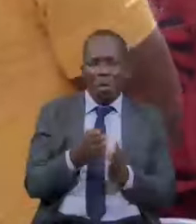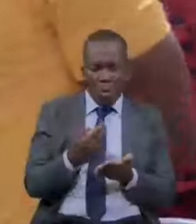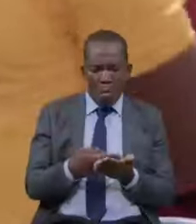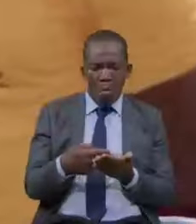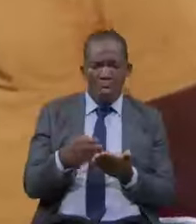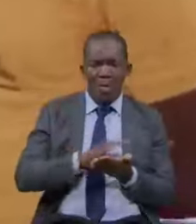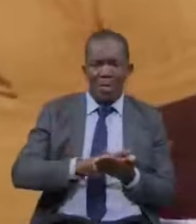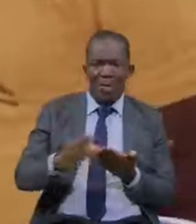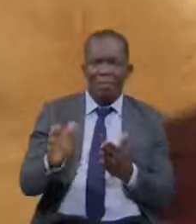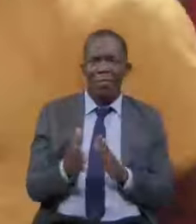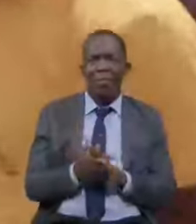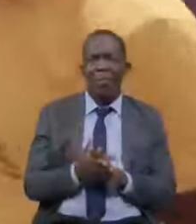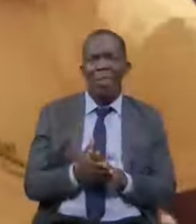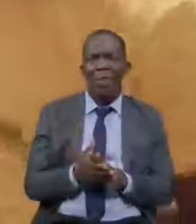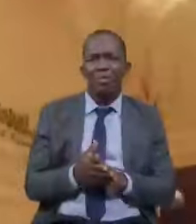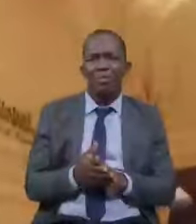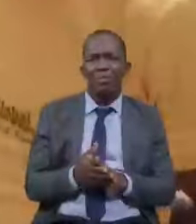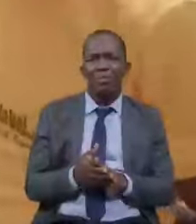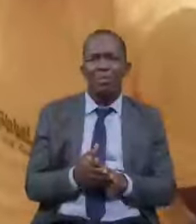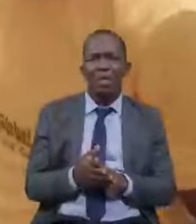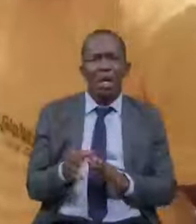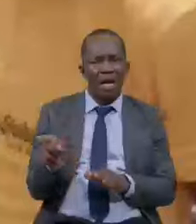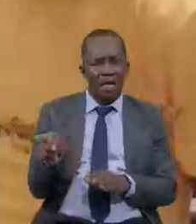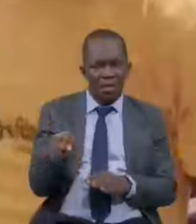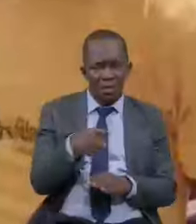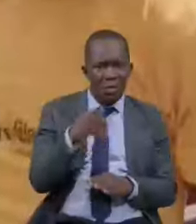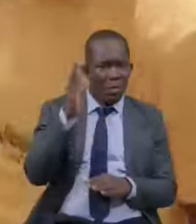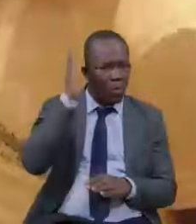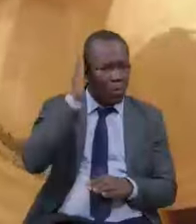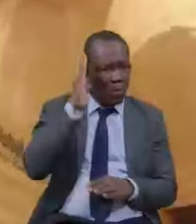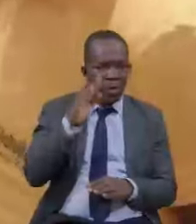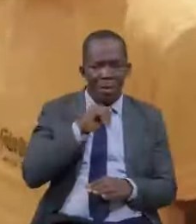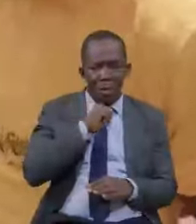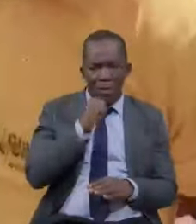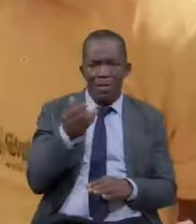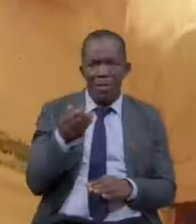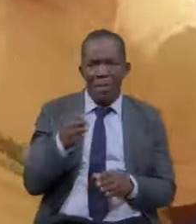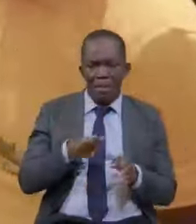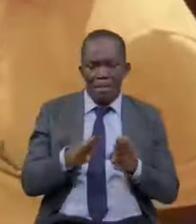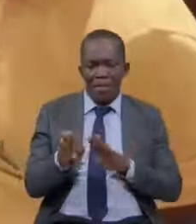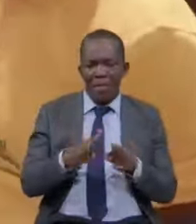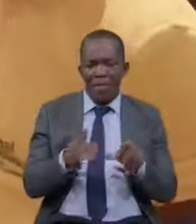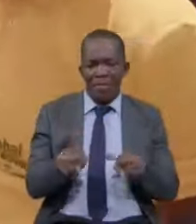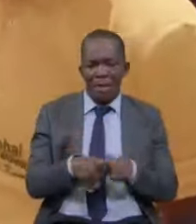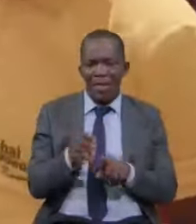And you're not just behaving hypocritically like the green snake